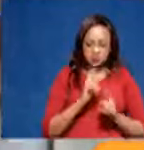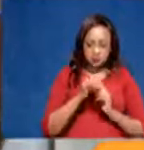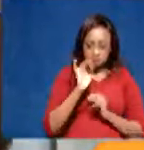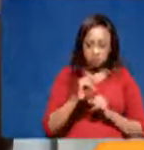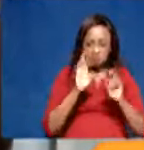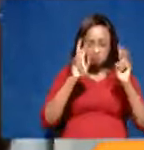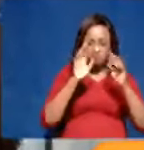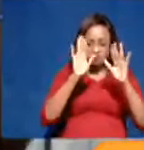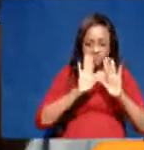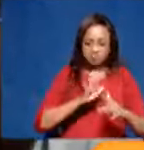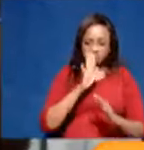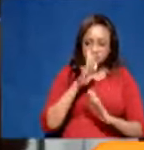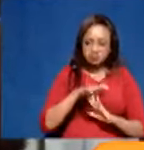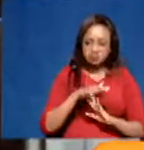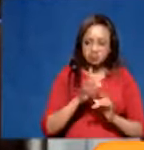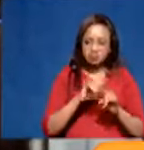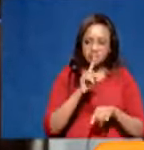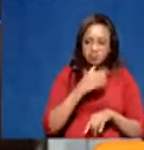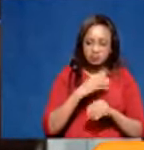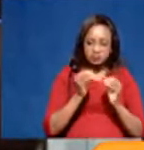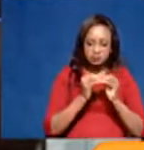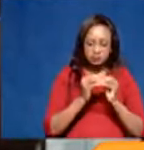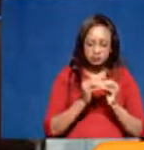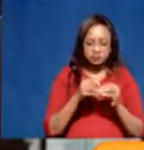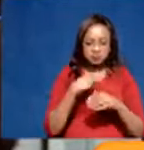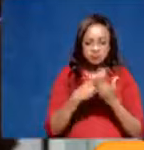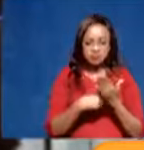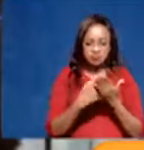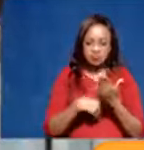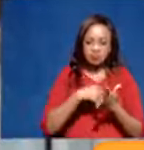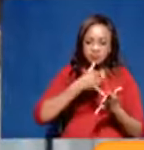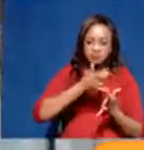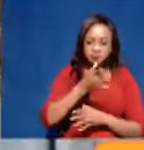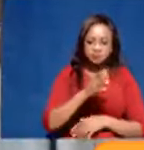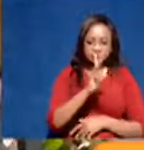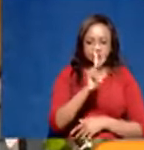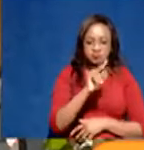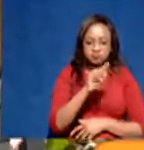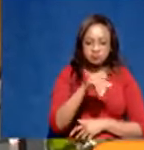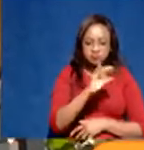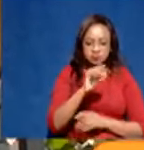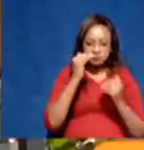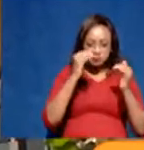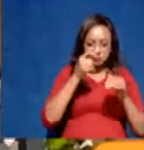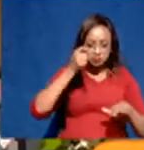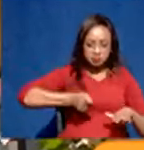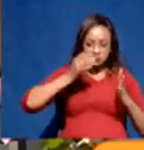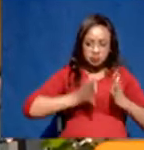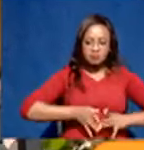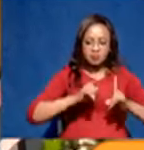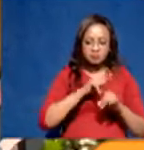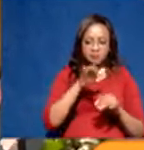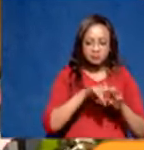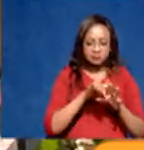issue. During a virtual meeting to deliberate on the matter, chaired by Justice Kanye Kimondo, a member of the Committee